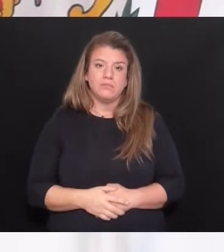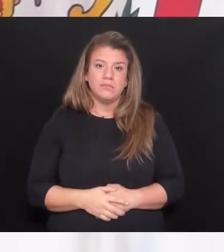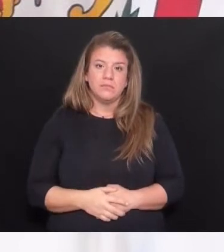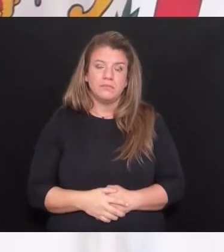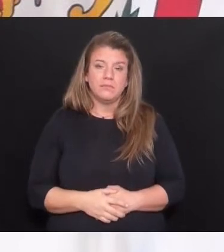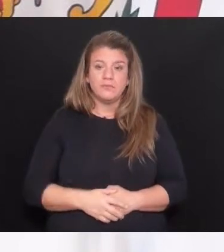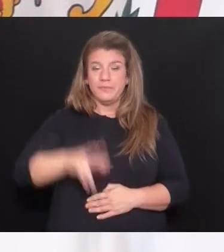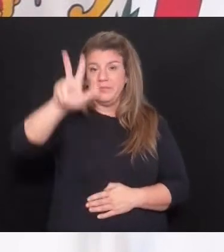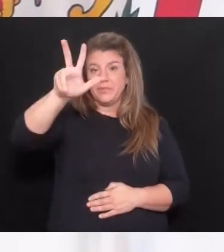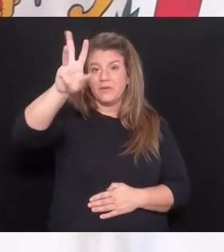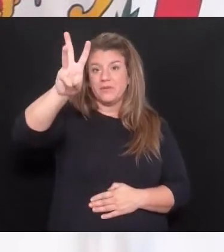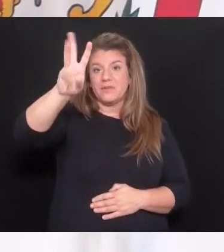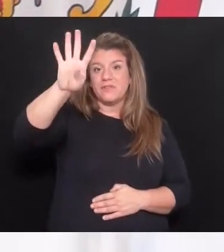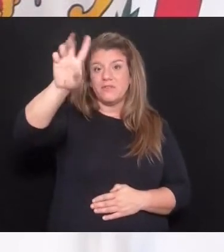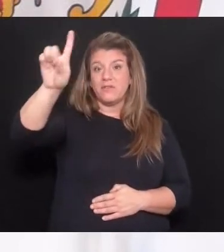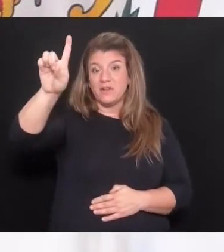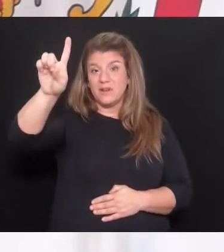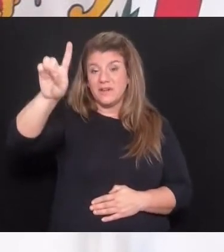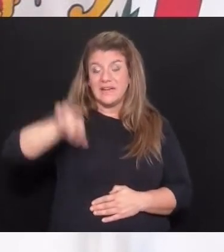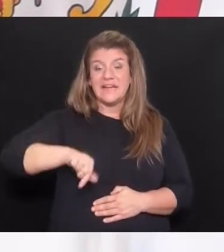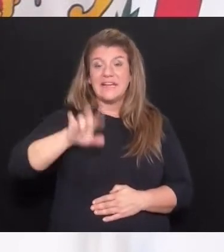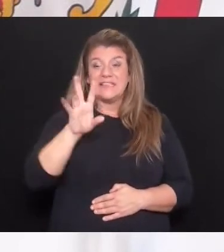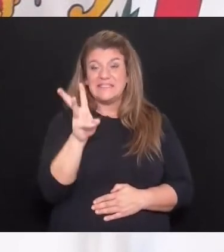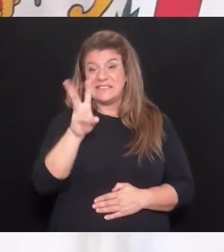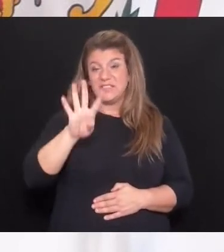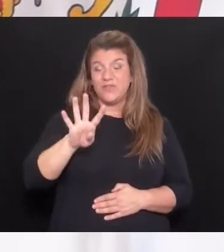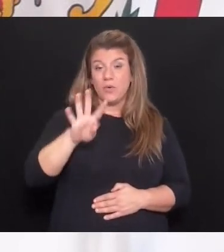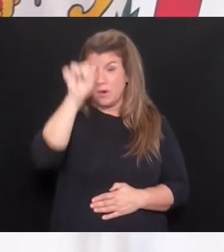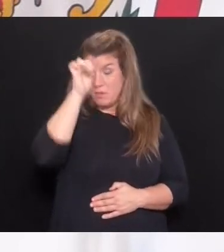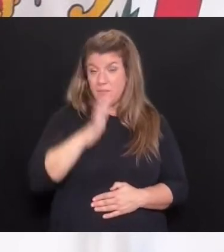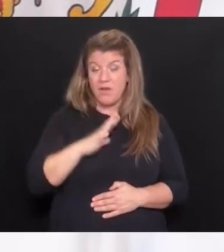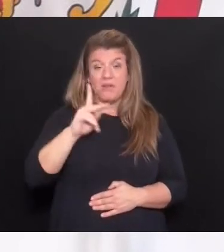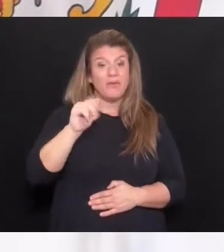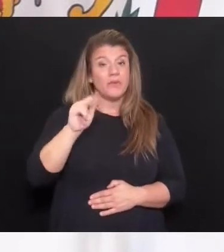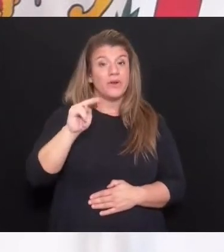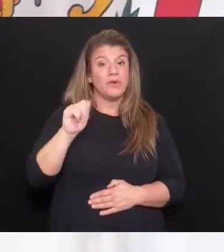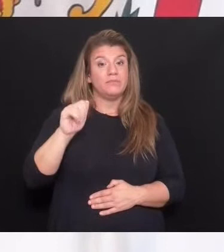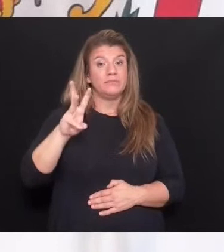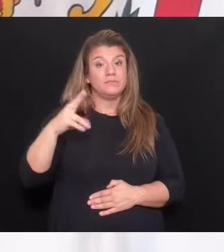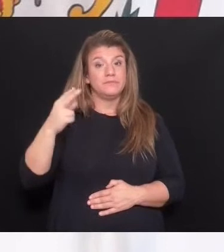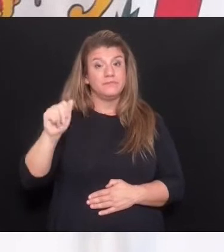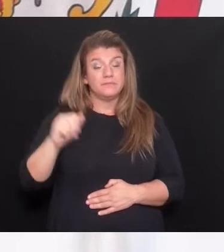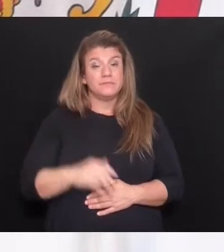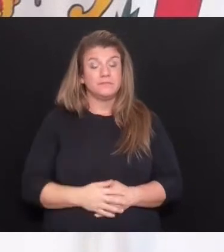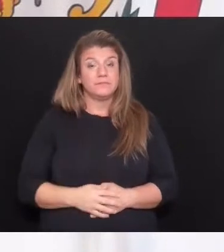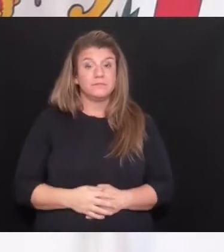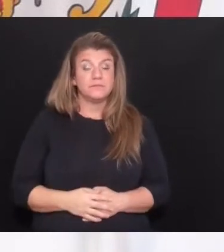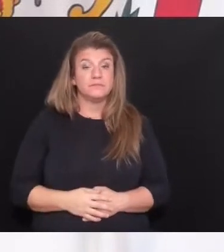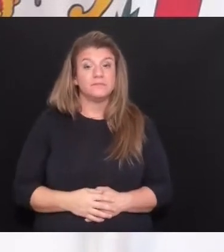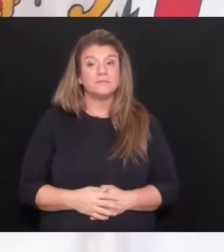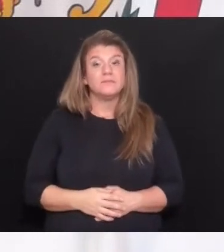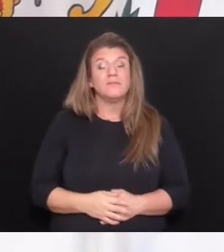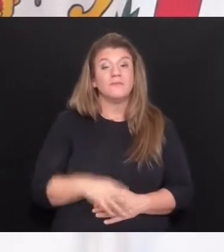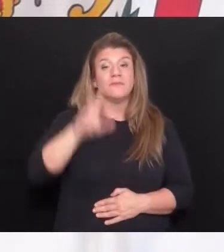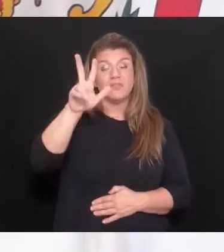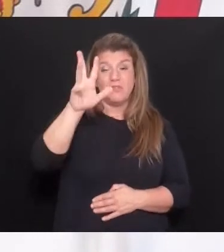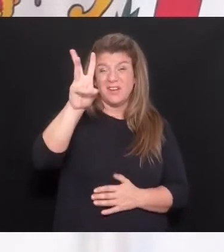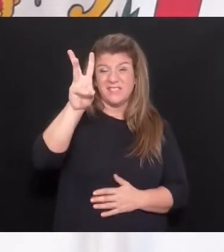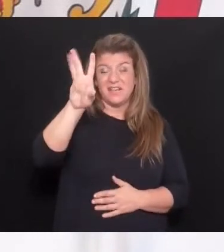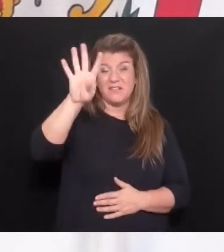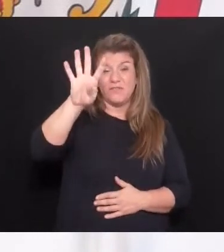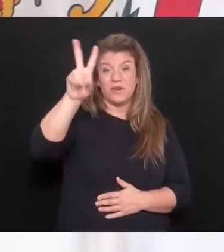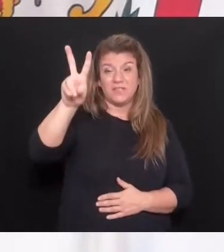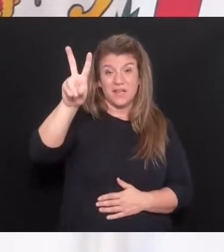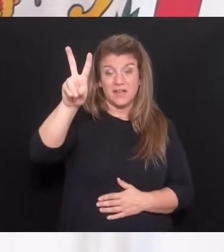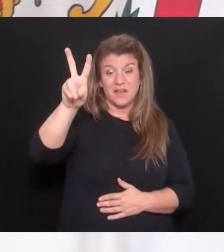The 3,641st death is a 64-year-old male from Kanawha County. And the